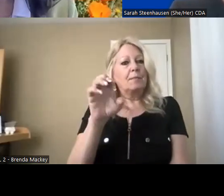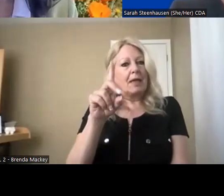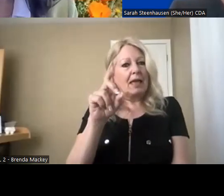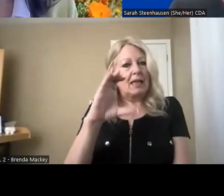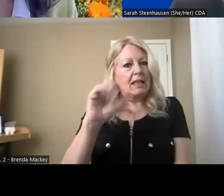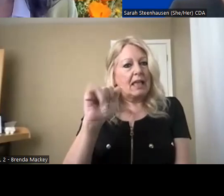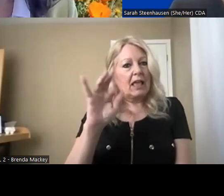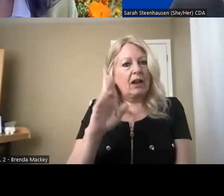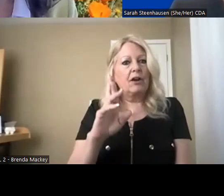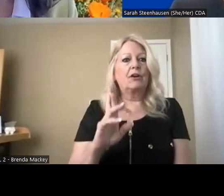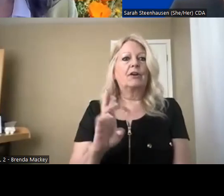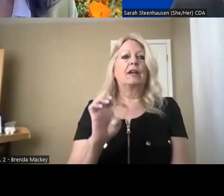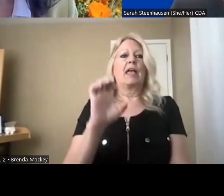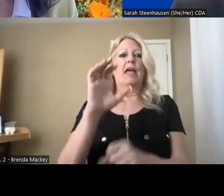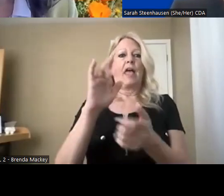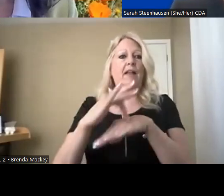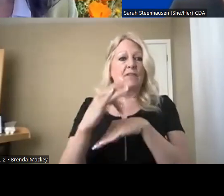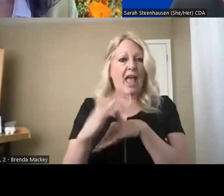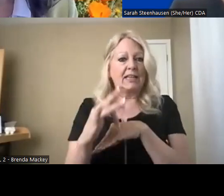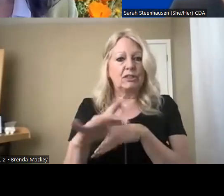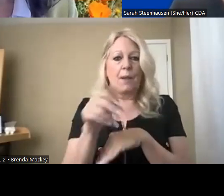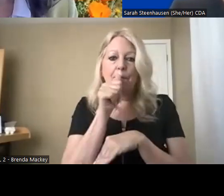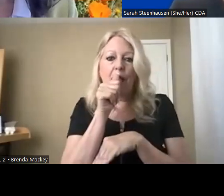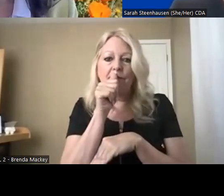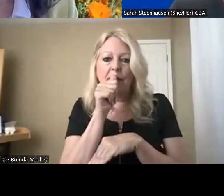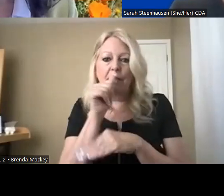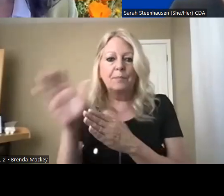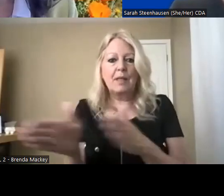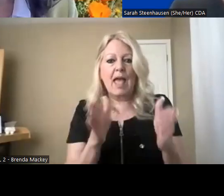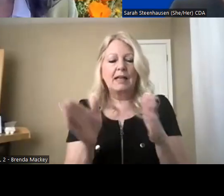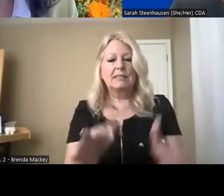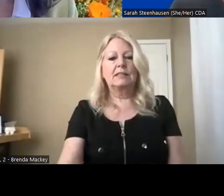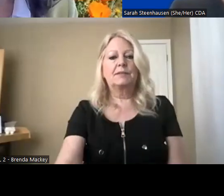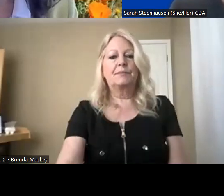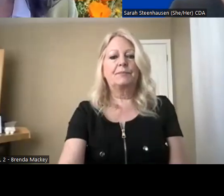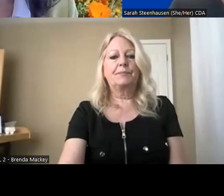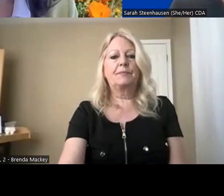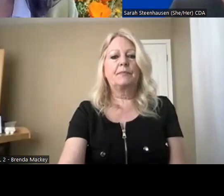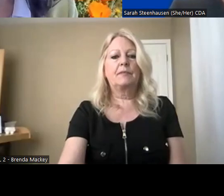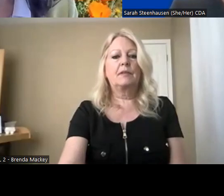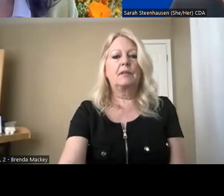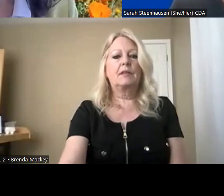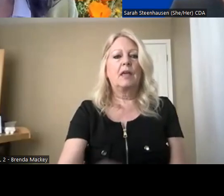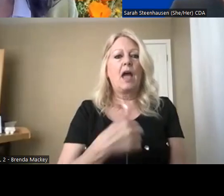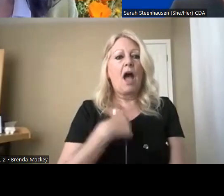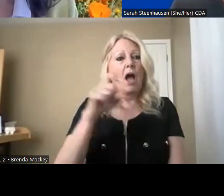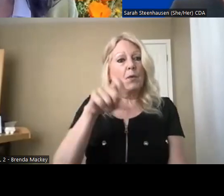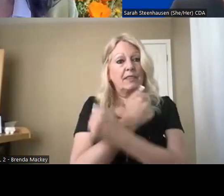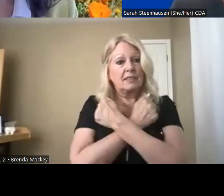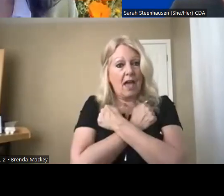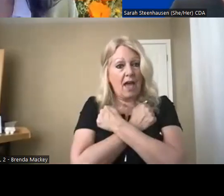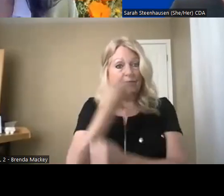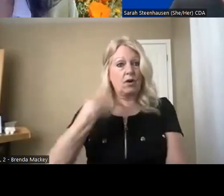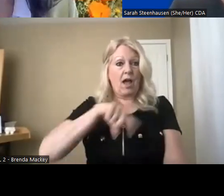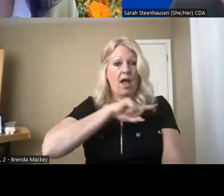private plans. People get their services through those. I would love us to have an advocacy